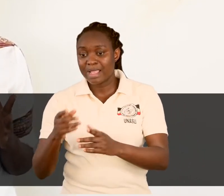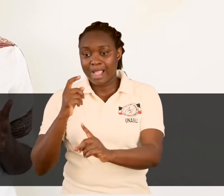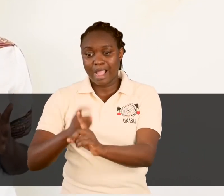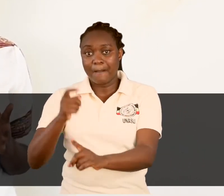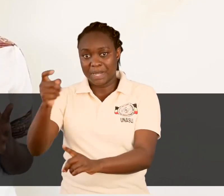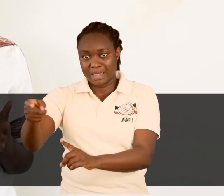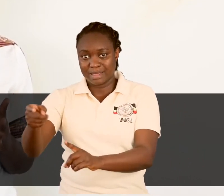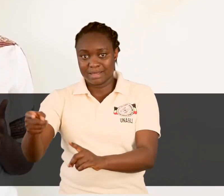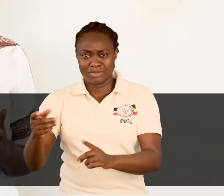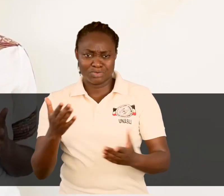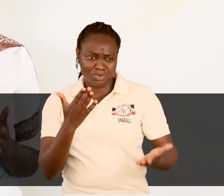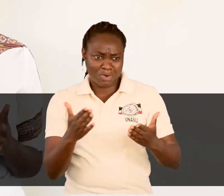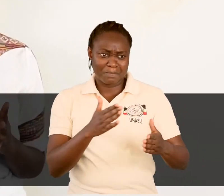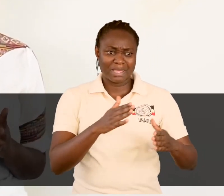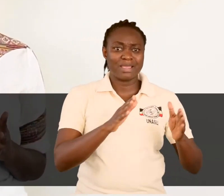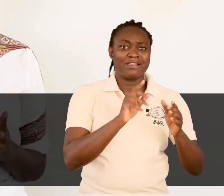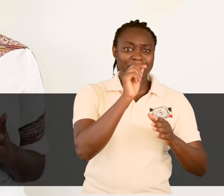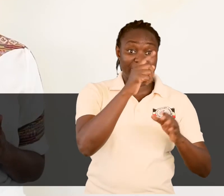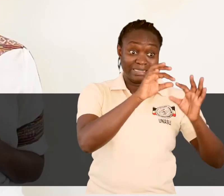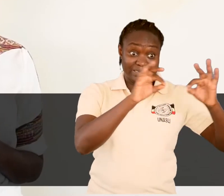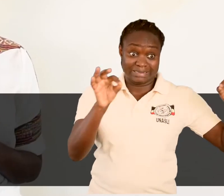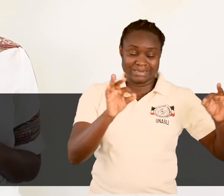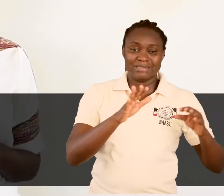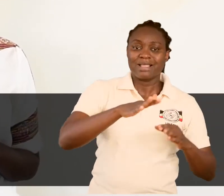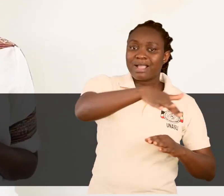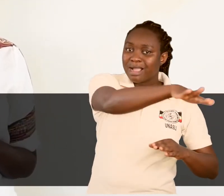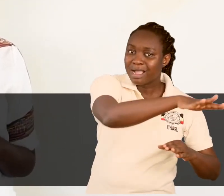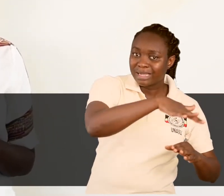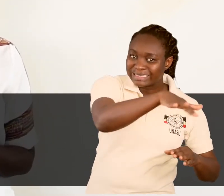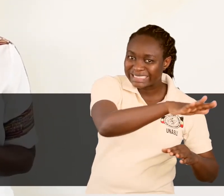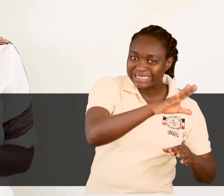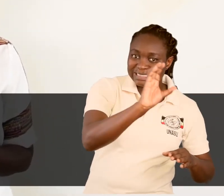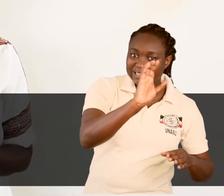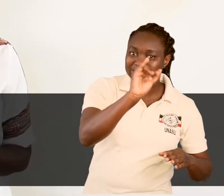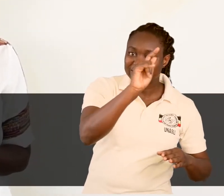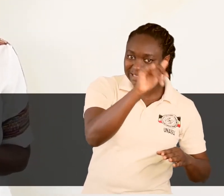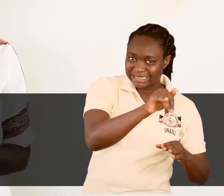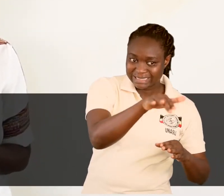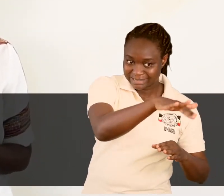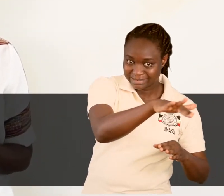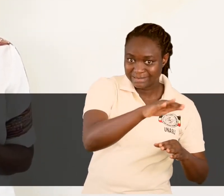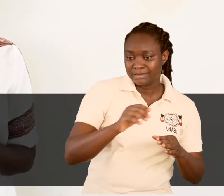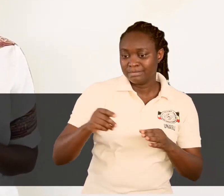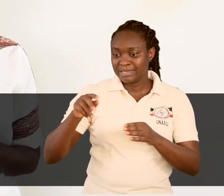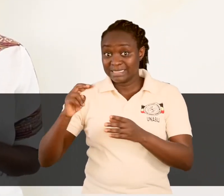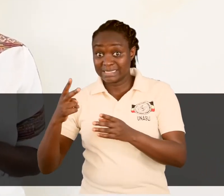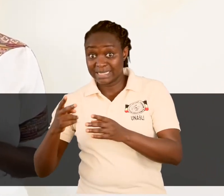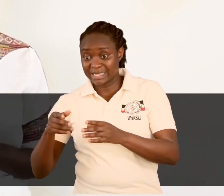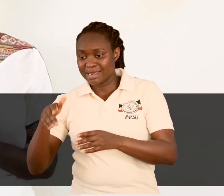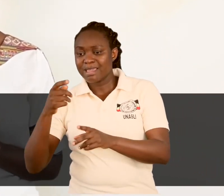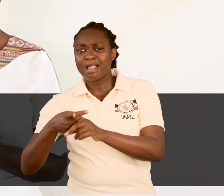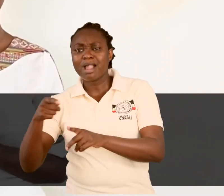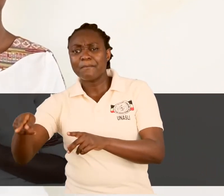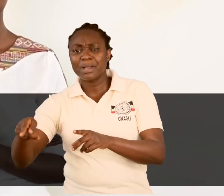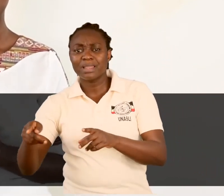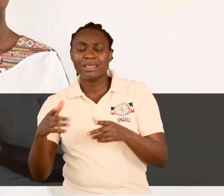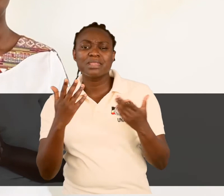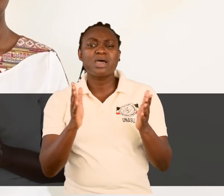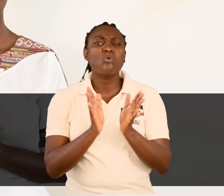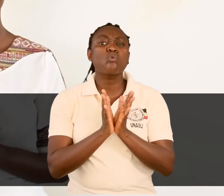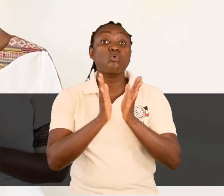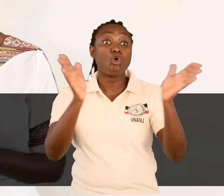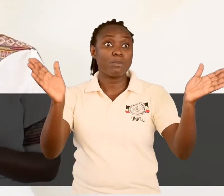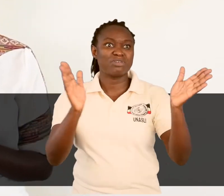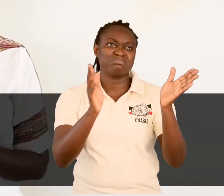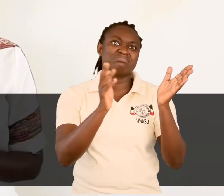compare the two words, city and Kampala, in these sentences. Which one is a common noun and